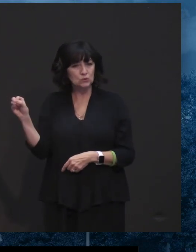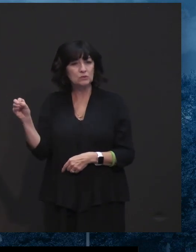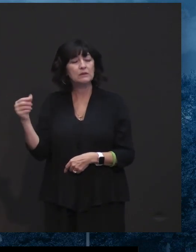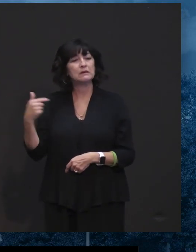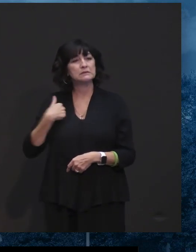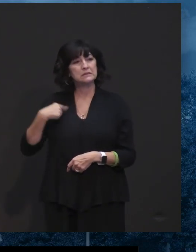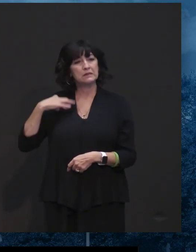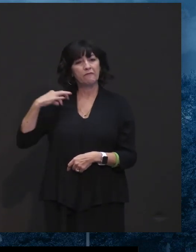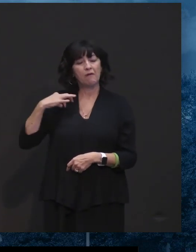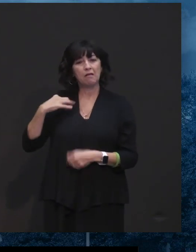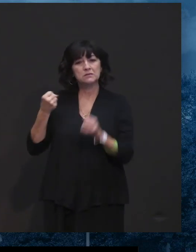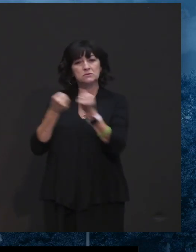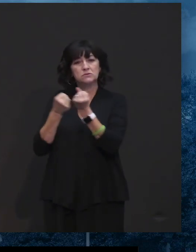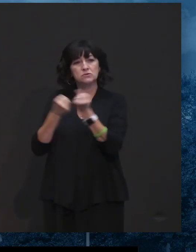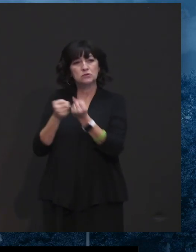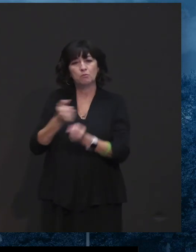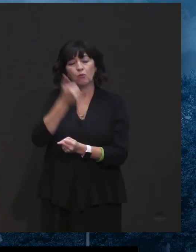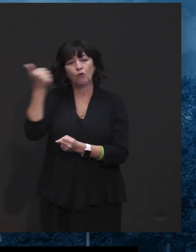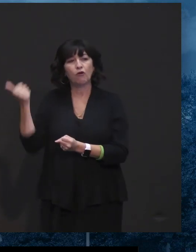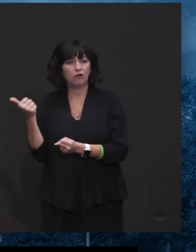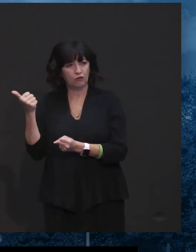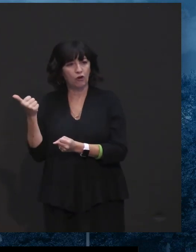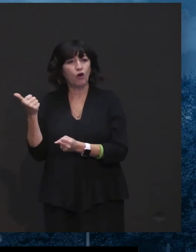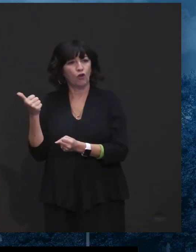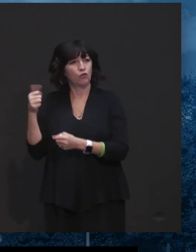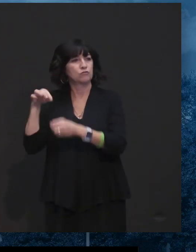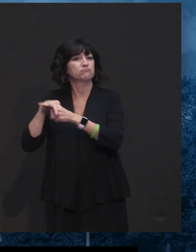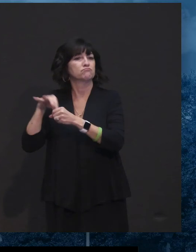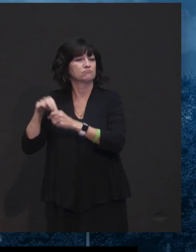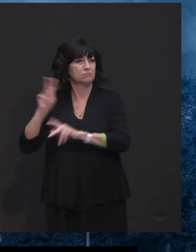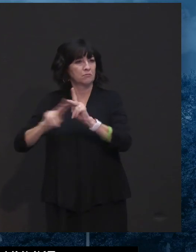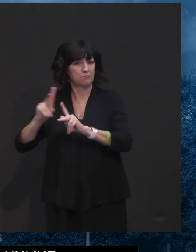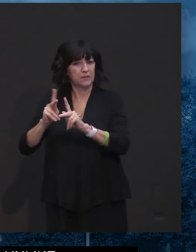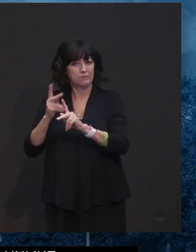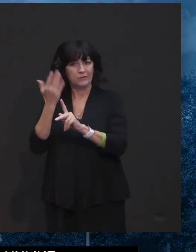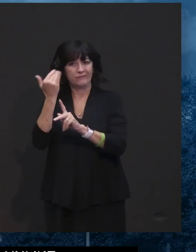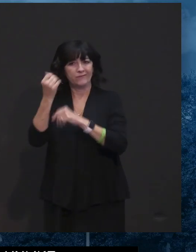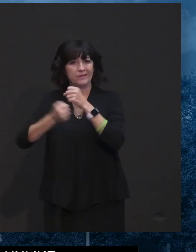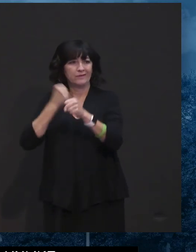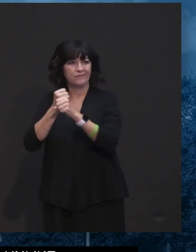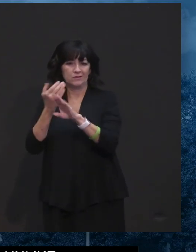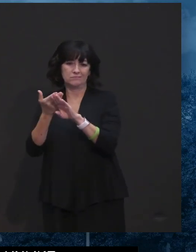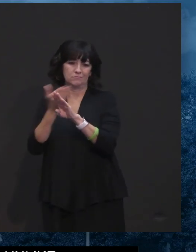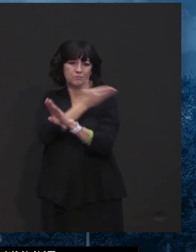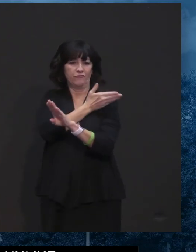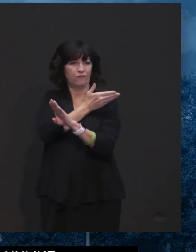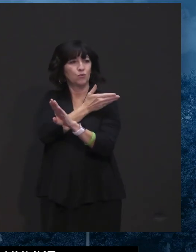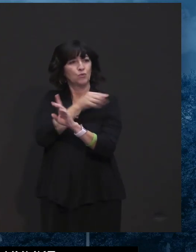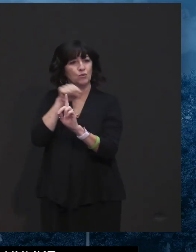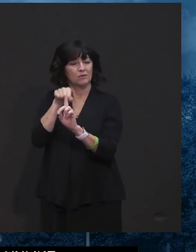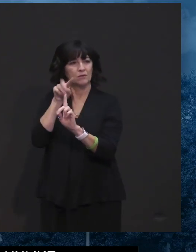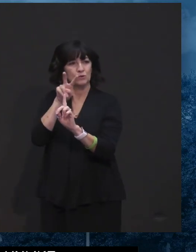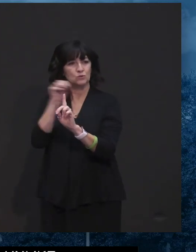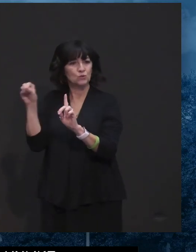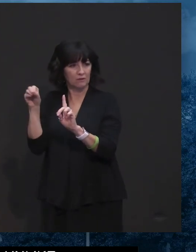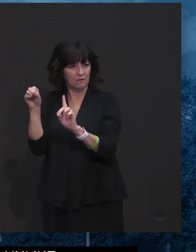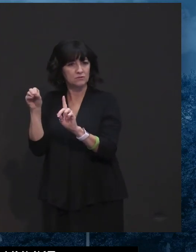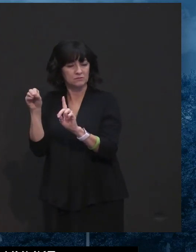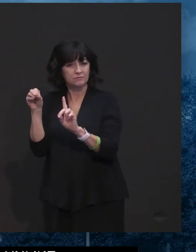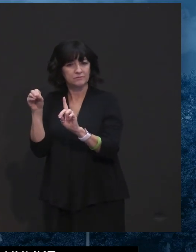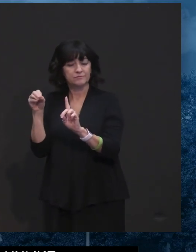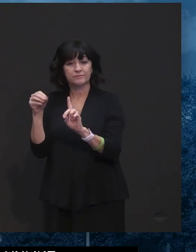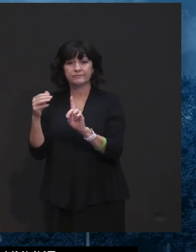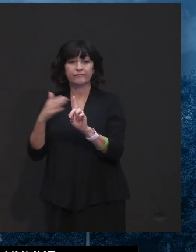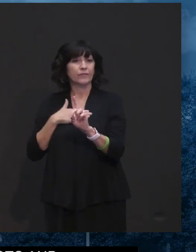candidates for 15 years prior to that, or 15 to 20 years prior to that, starting with my